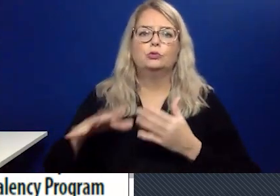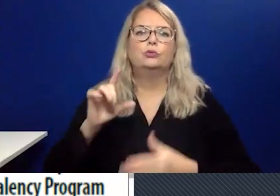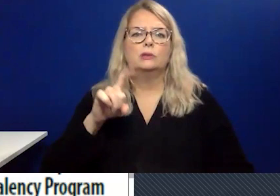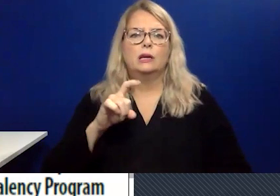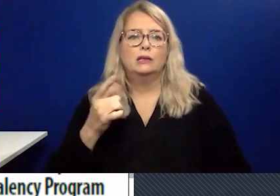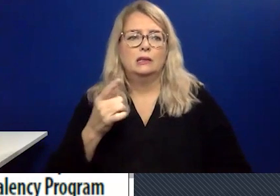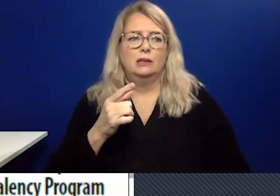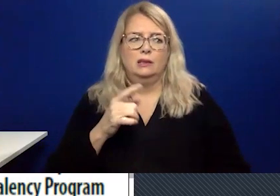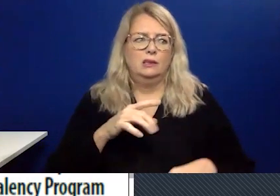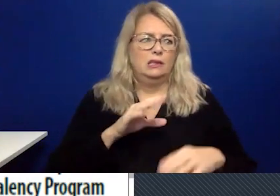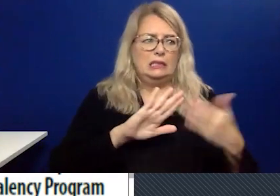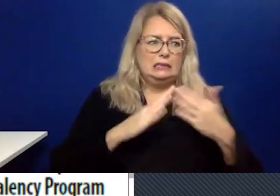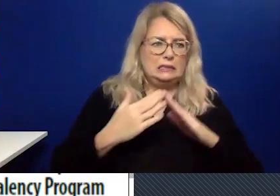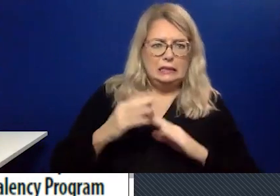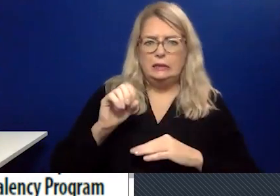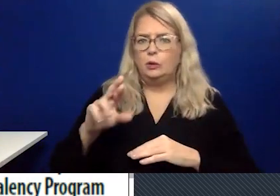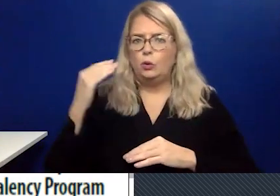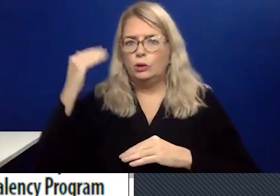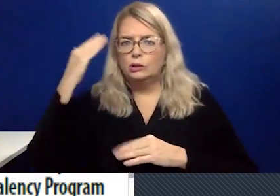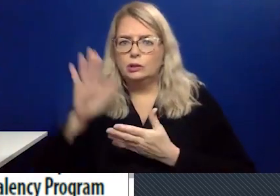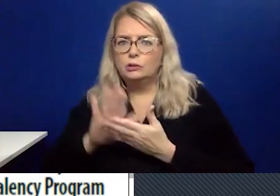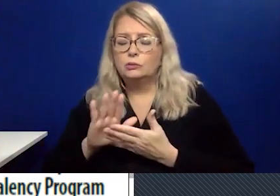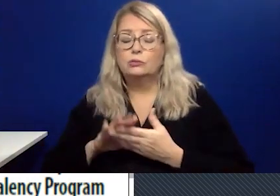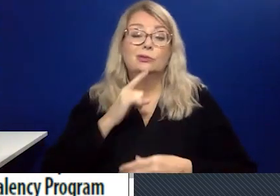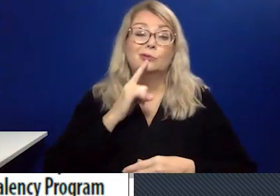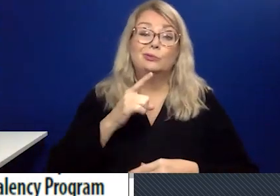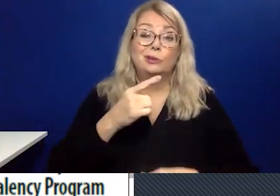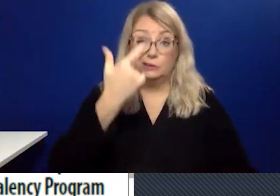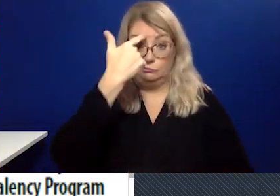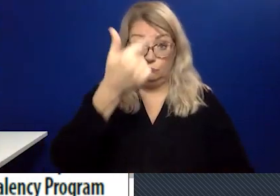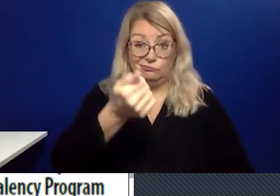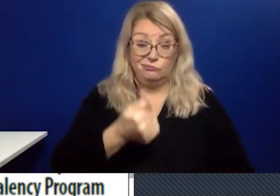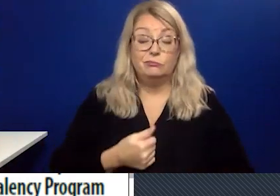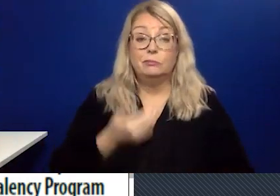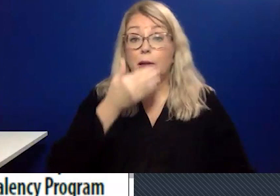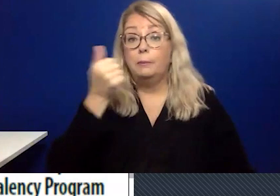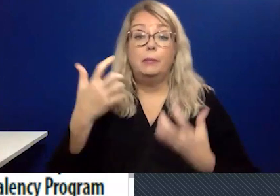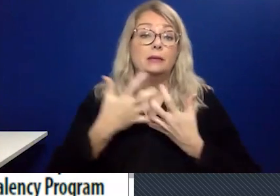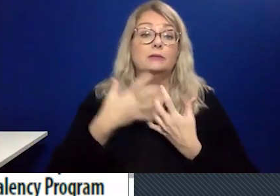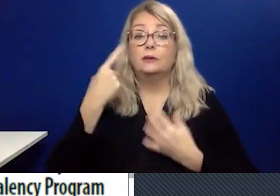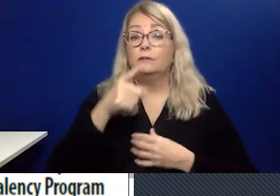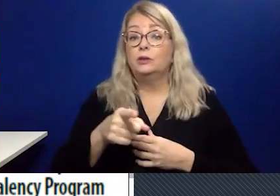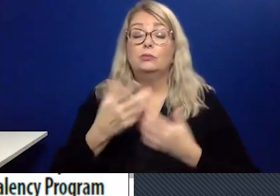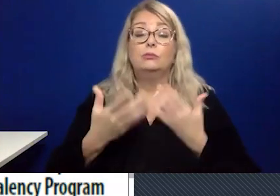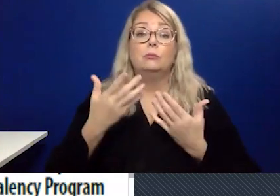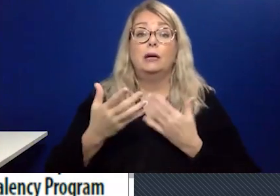City or should I take it at the adult school? And we tell them, really, it's up to you. What's the best fit for you? It could be that the in-person class at the